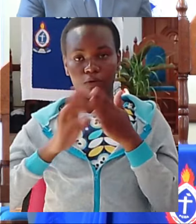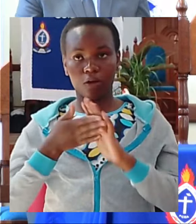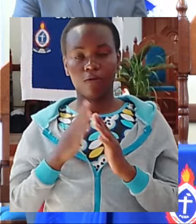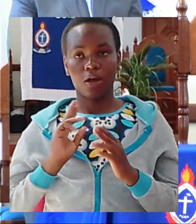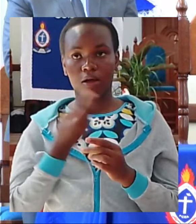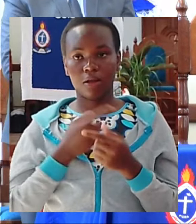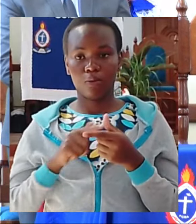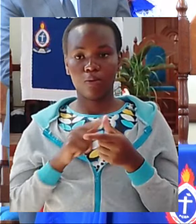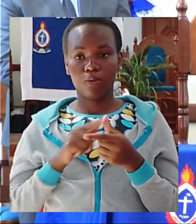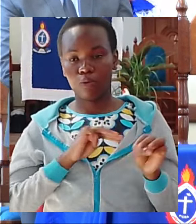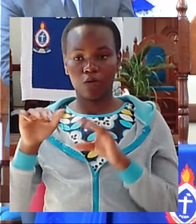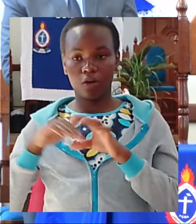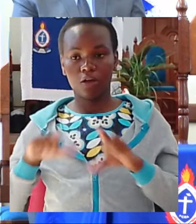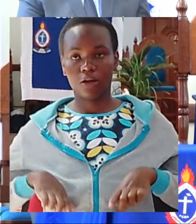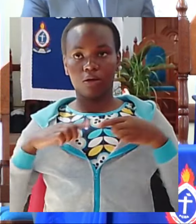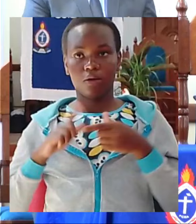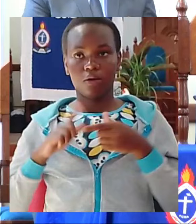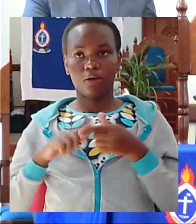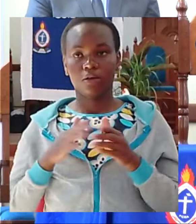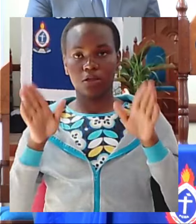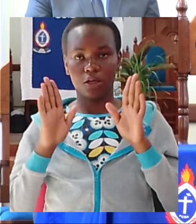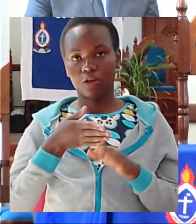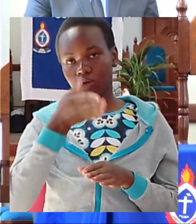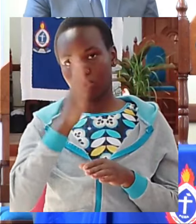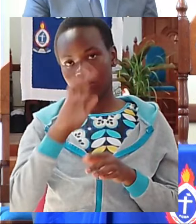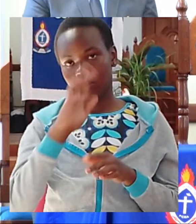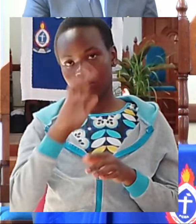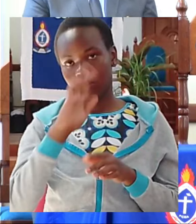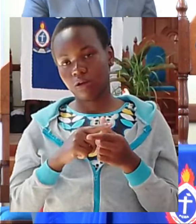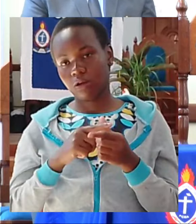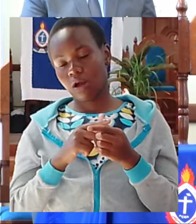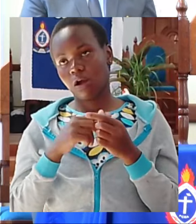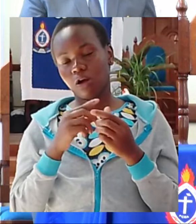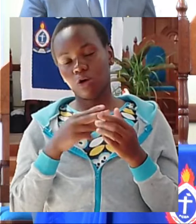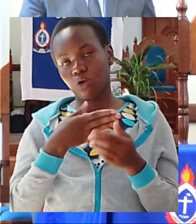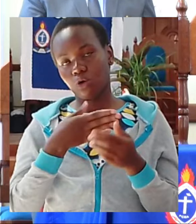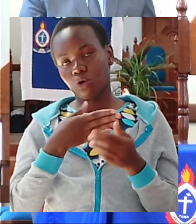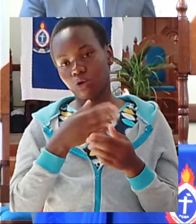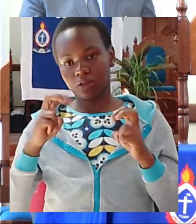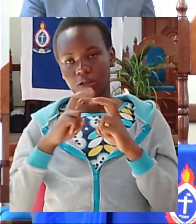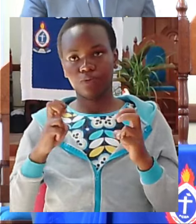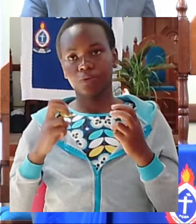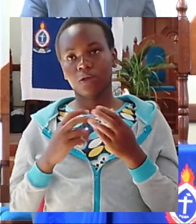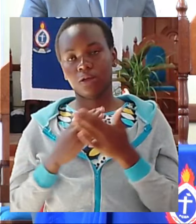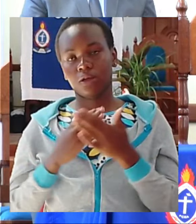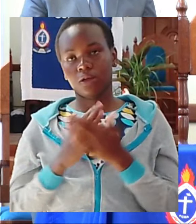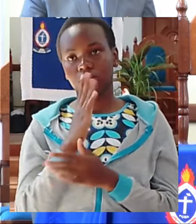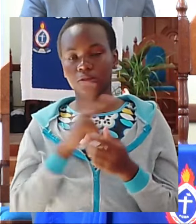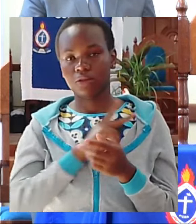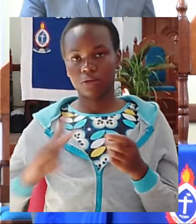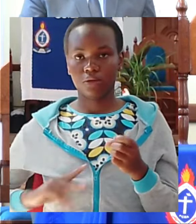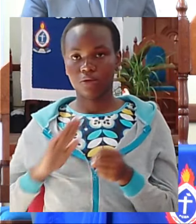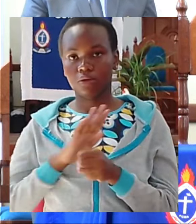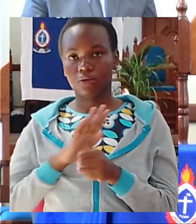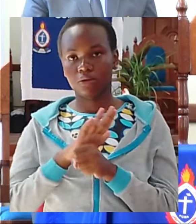remove it from our lives. We want to surrender ourselves unto you, that even as we go out, we shall seek the righteousness of your kingdom and seek